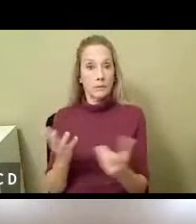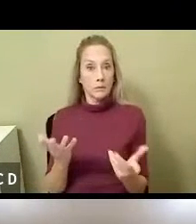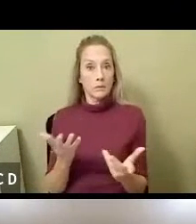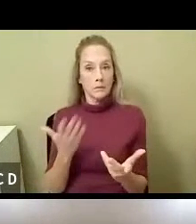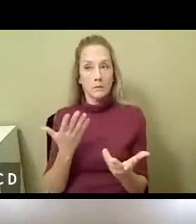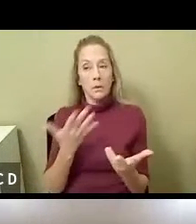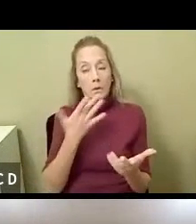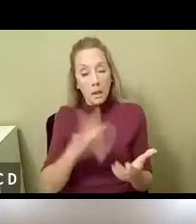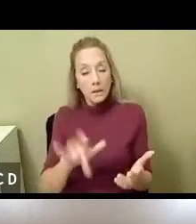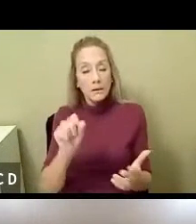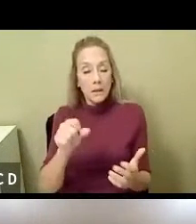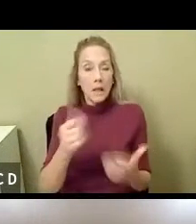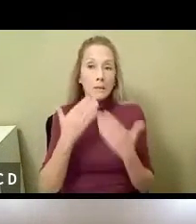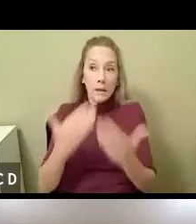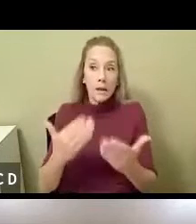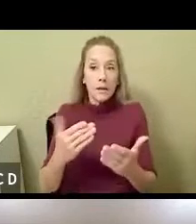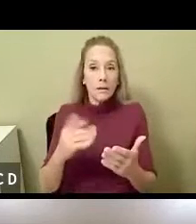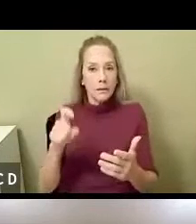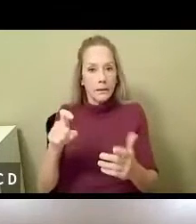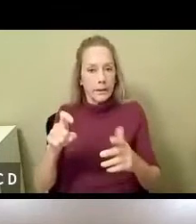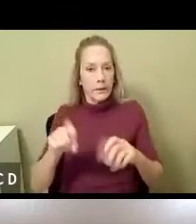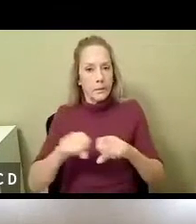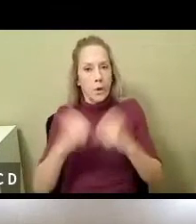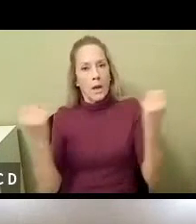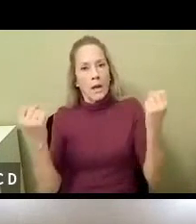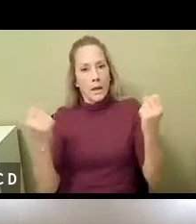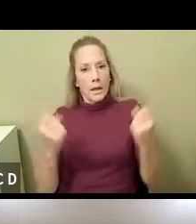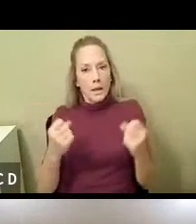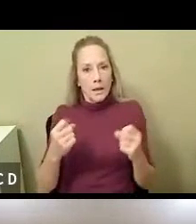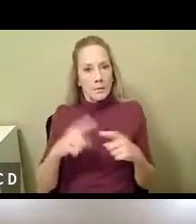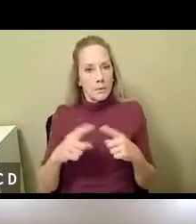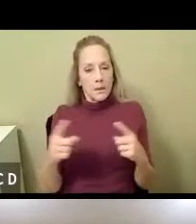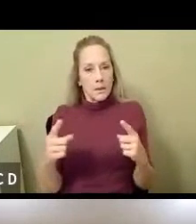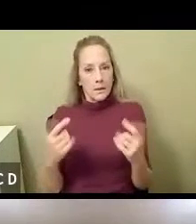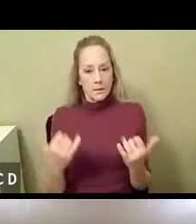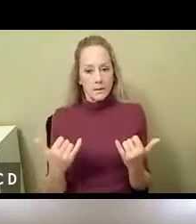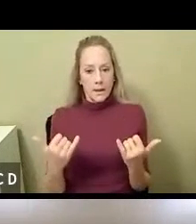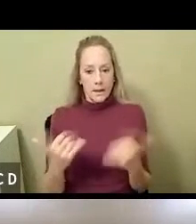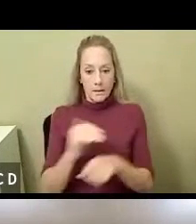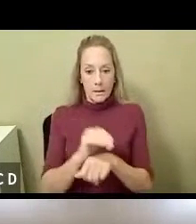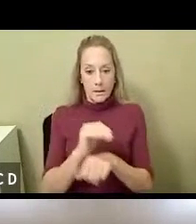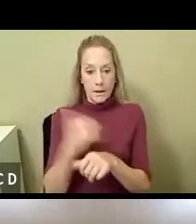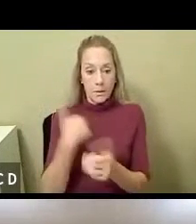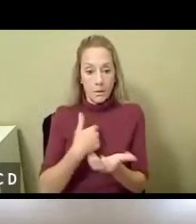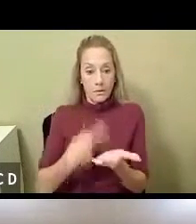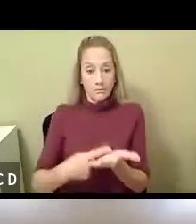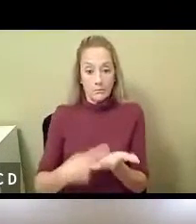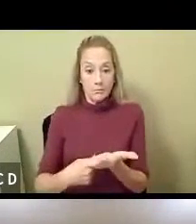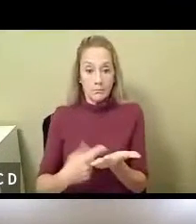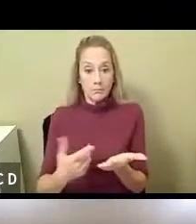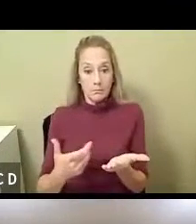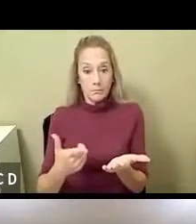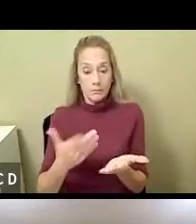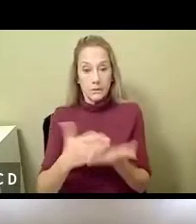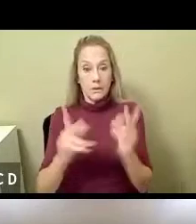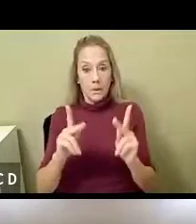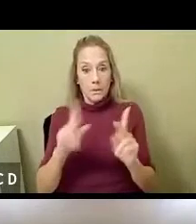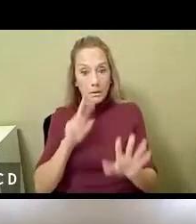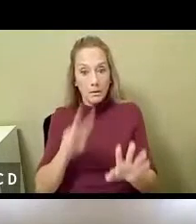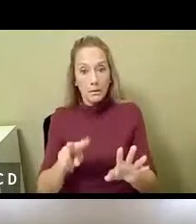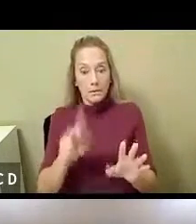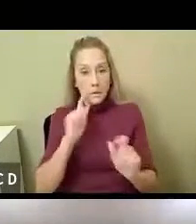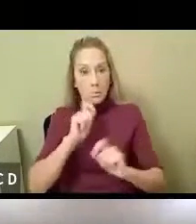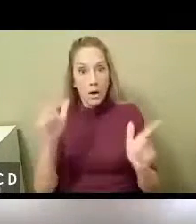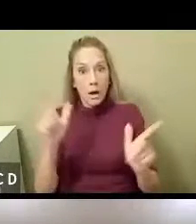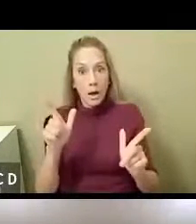a break, but it didn't really. What we're talking about tonight probably is going to be a surprise for some people.